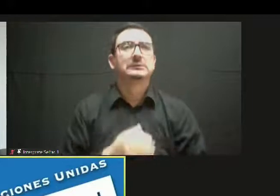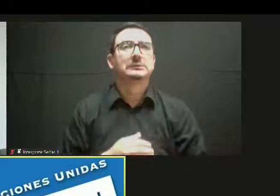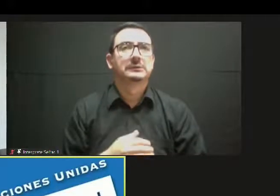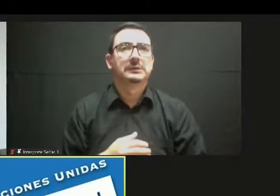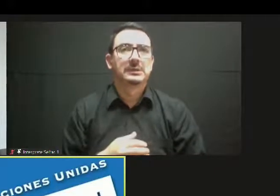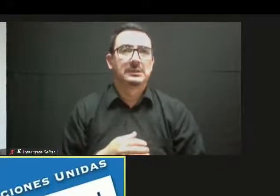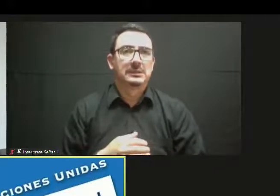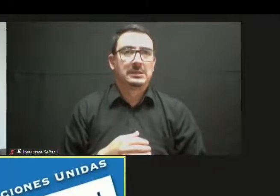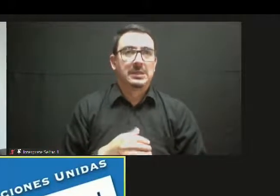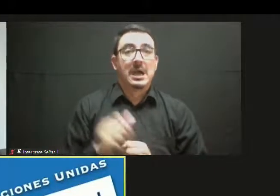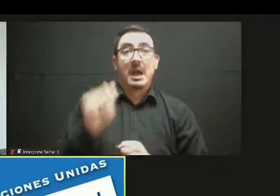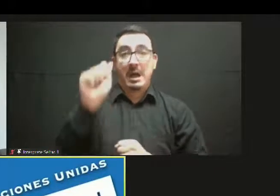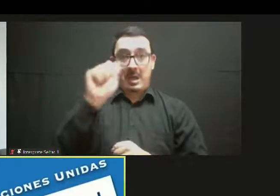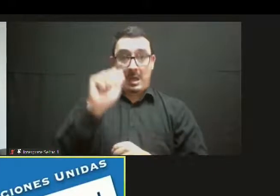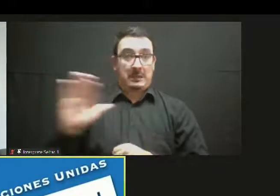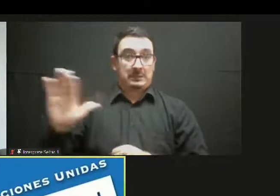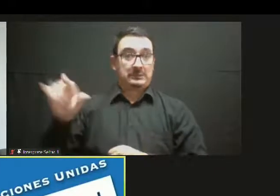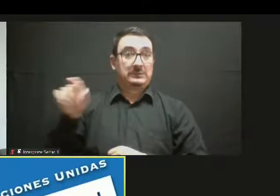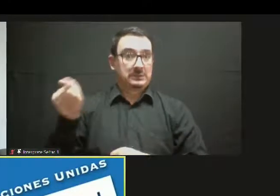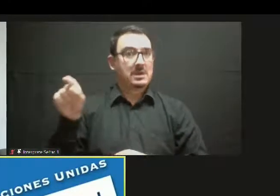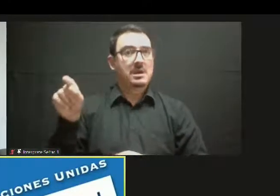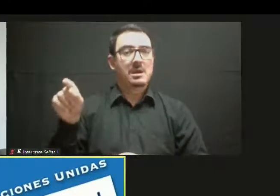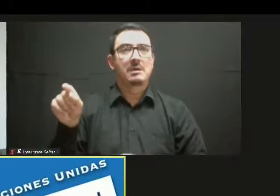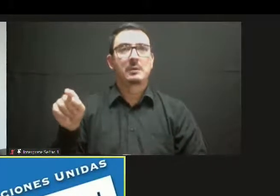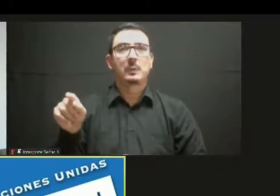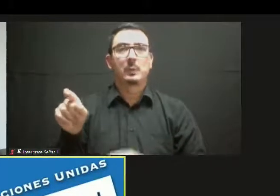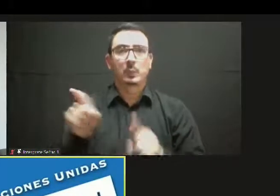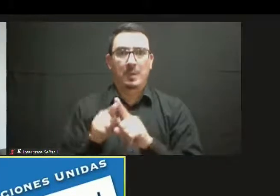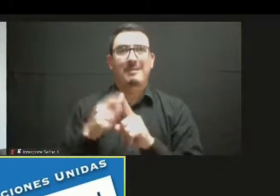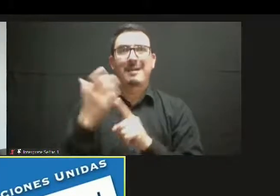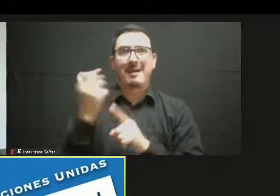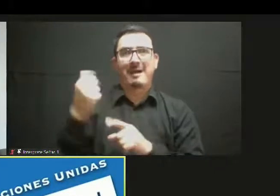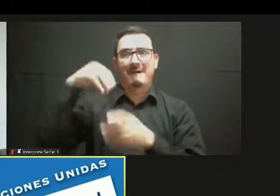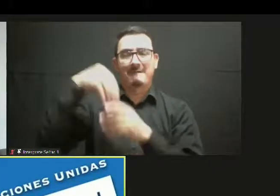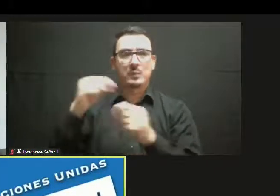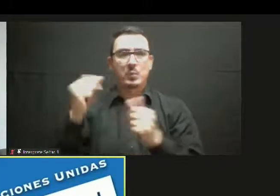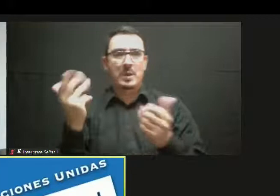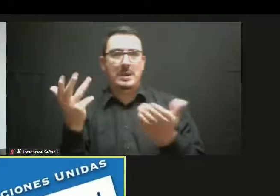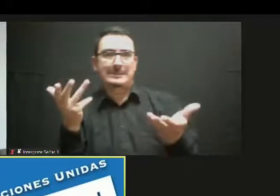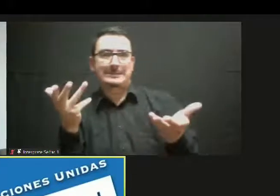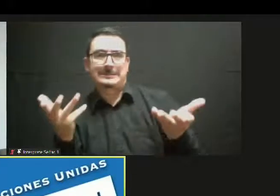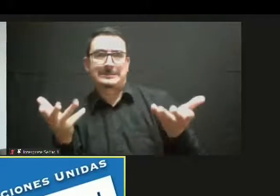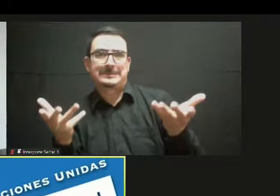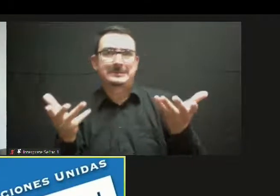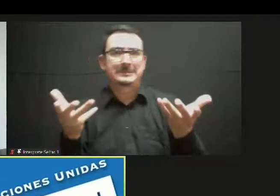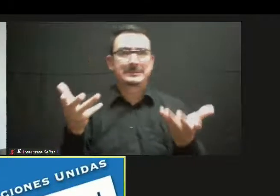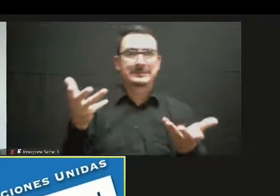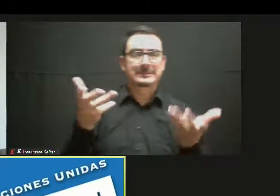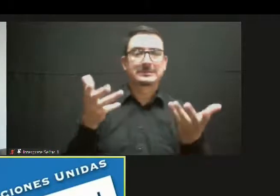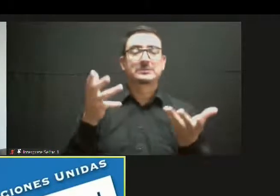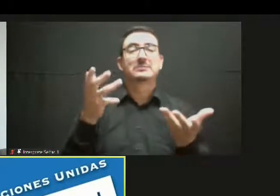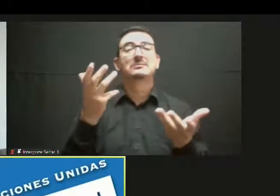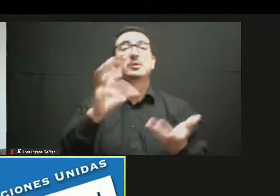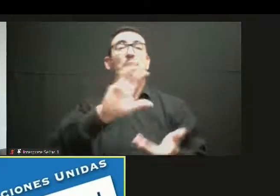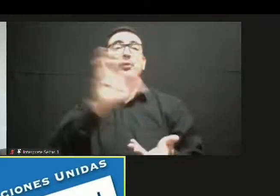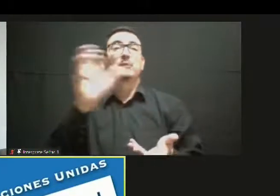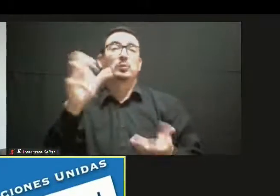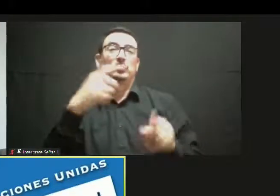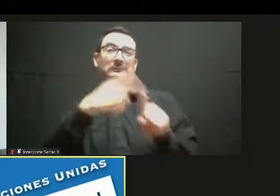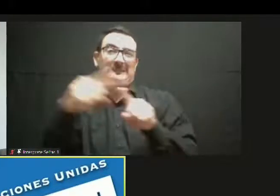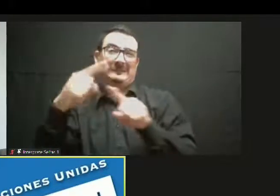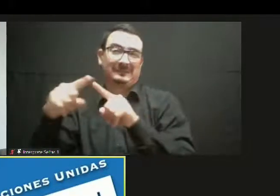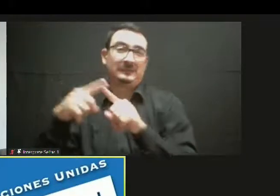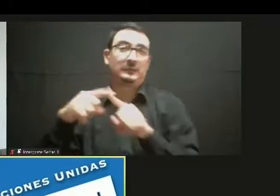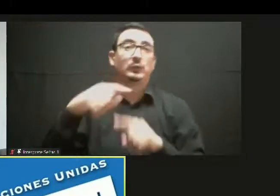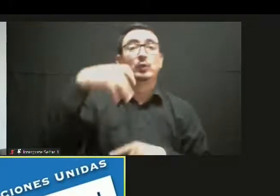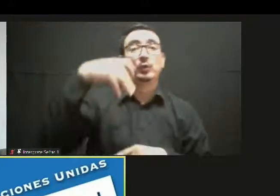developing regions, where Asia is accounting for 97% of developing country exports, and developing country